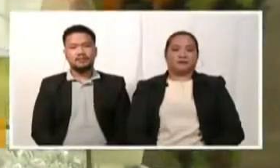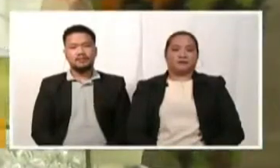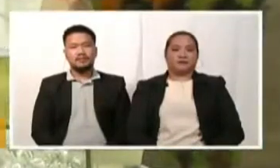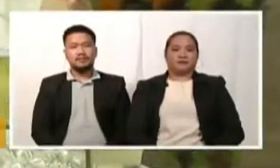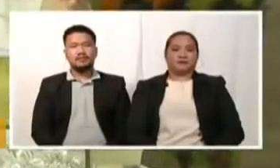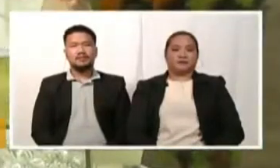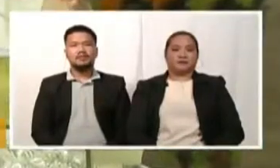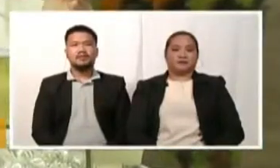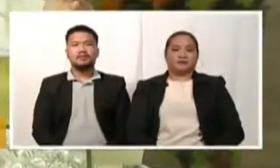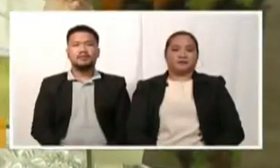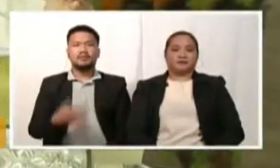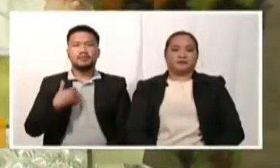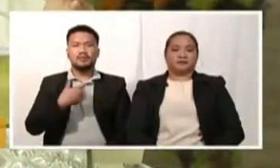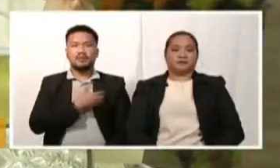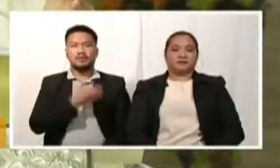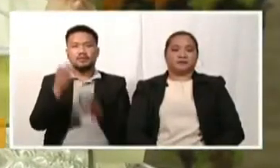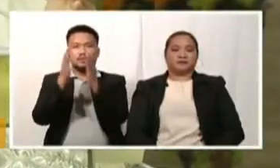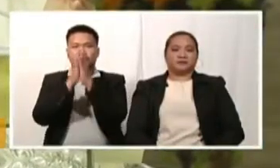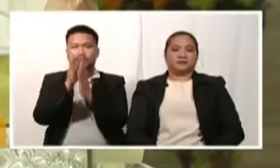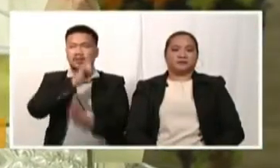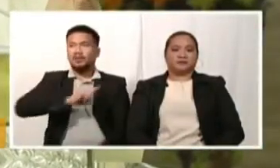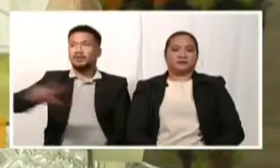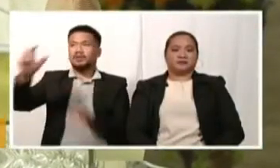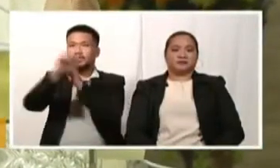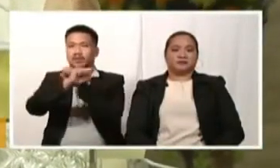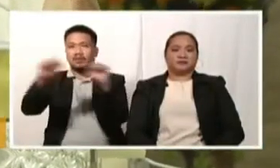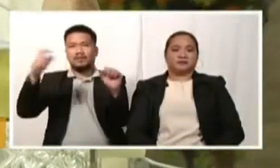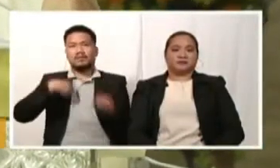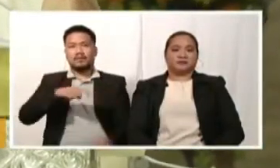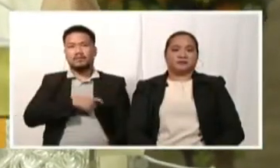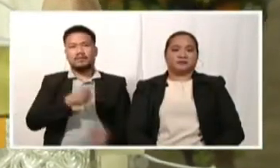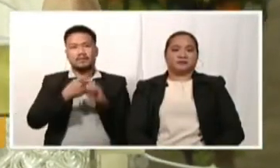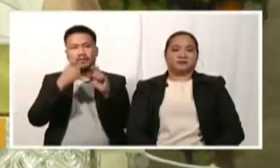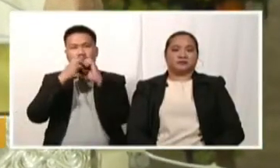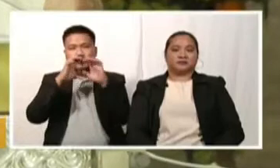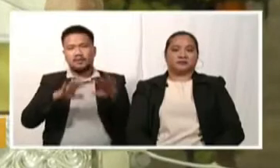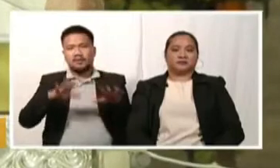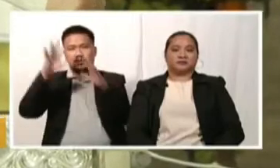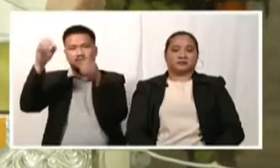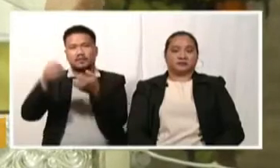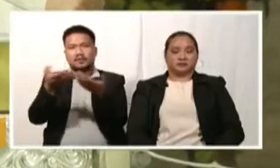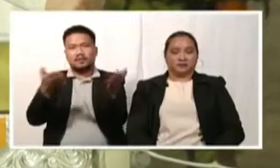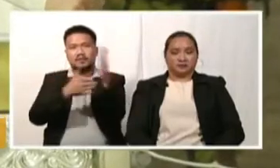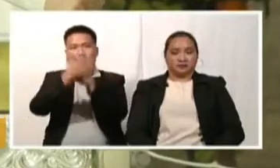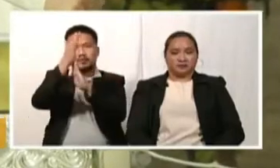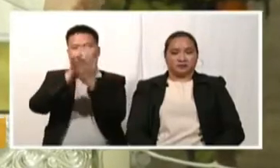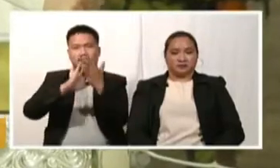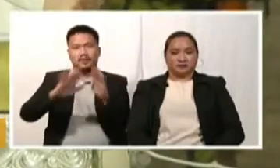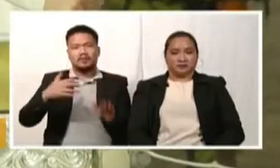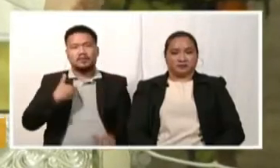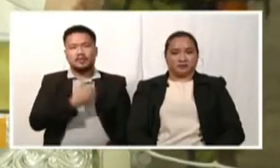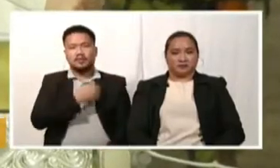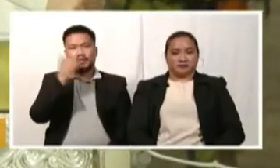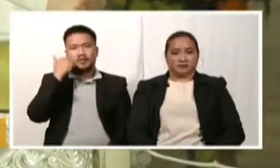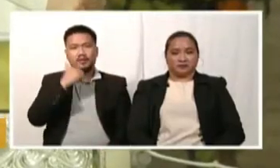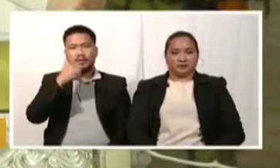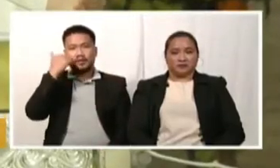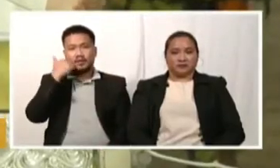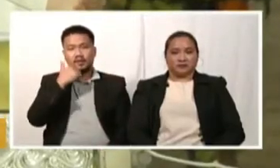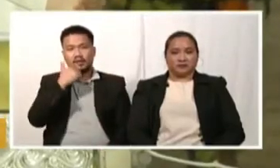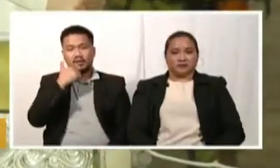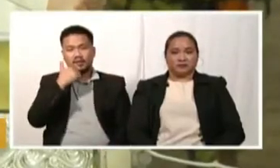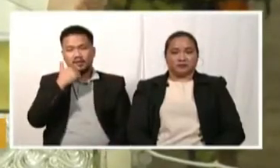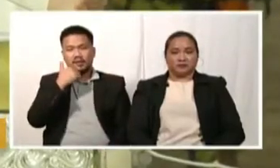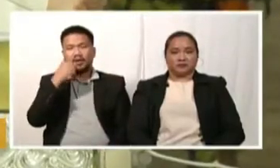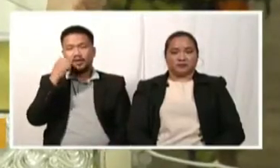Deliver us, Lord, we pray, from every evil. Graciously grant peace in our days, that by the help of your